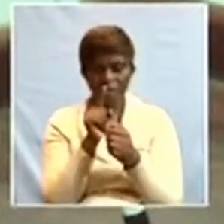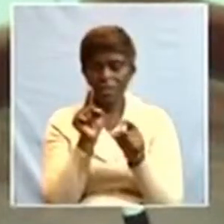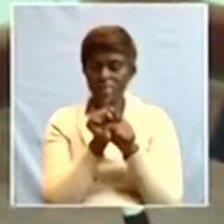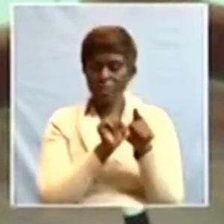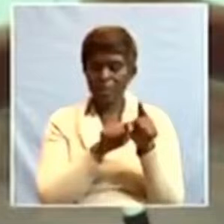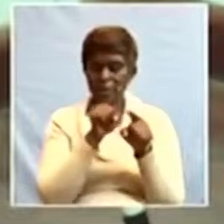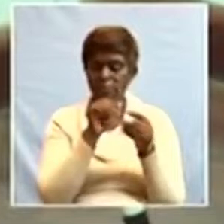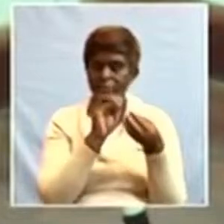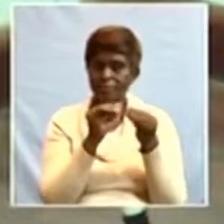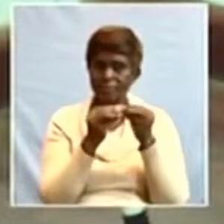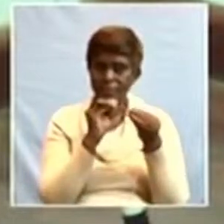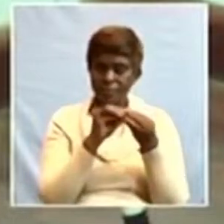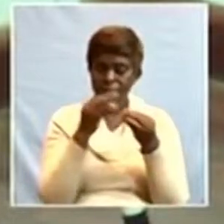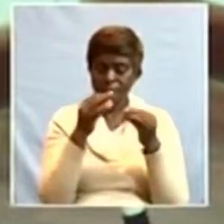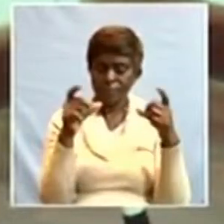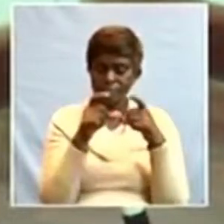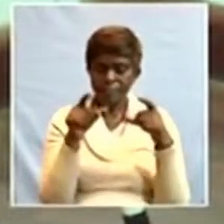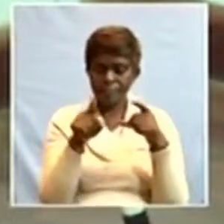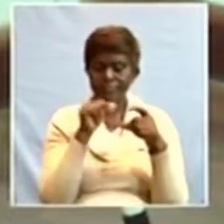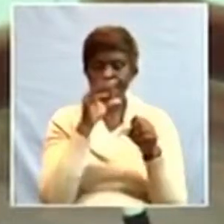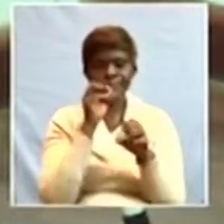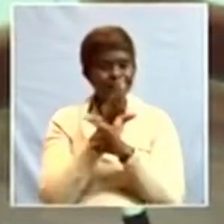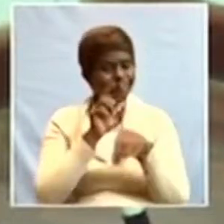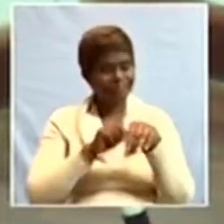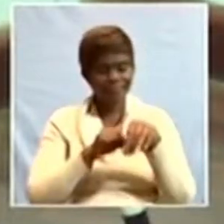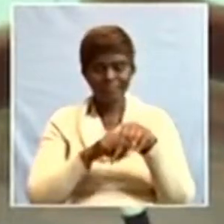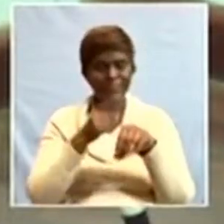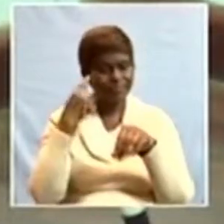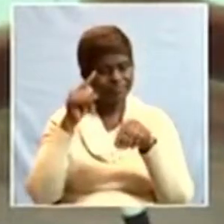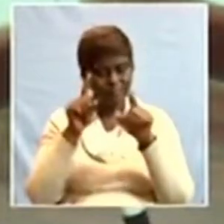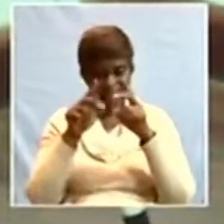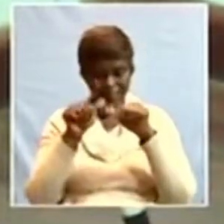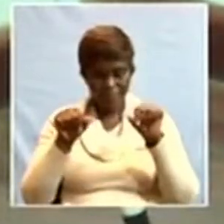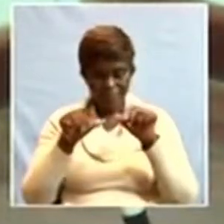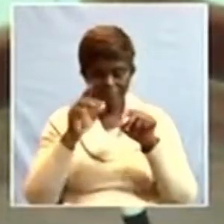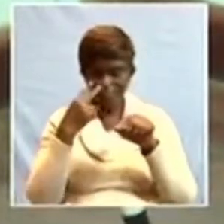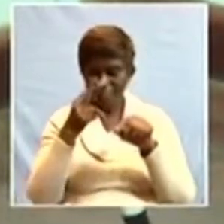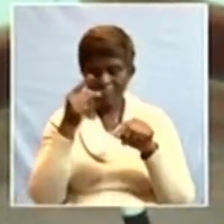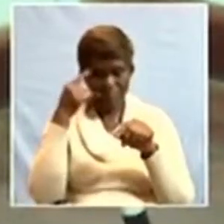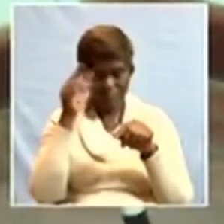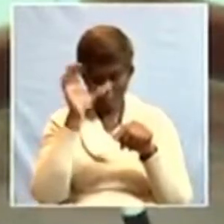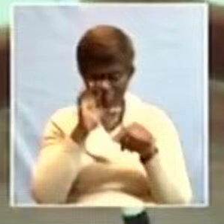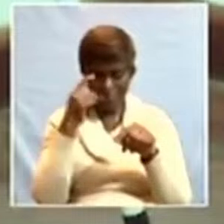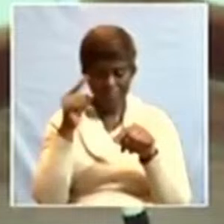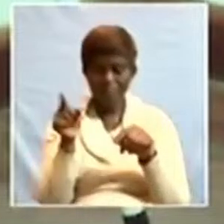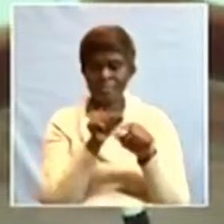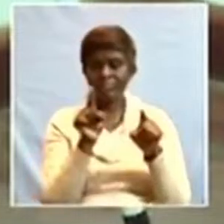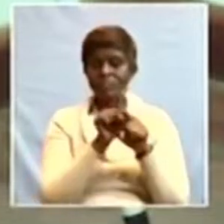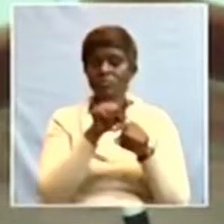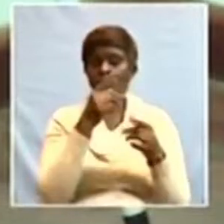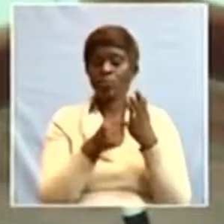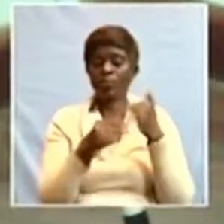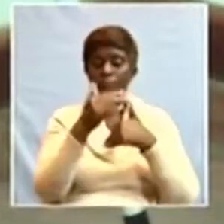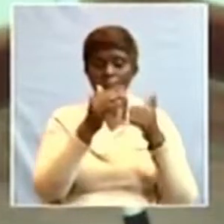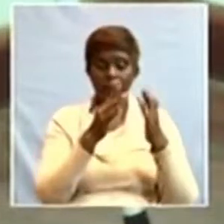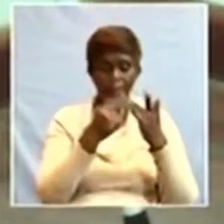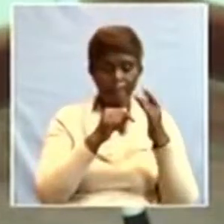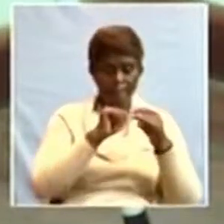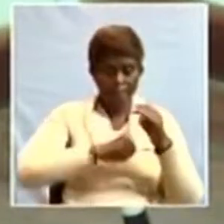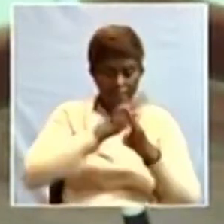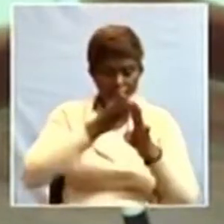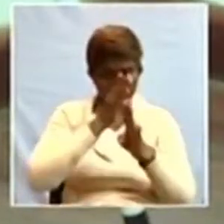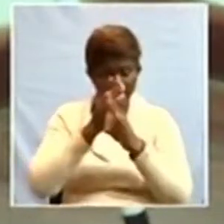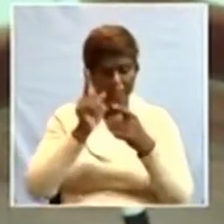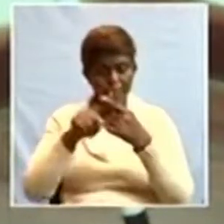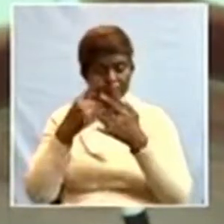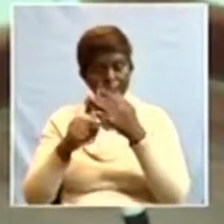number of cards were not available at the time that the auditors were looking for them. And this is the box that we are referring to, that it